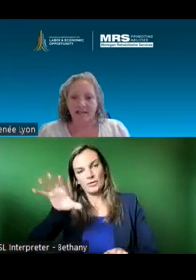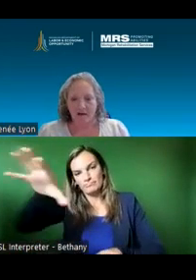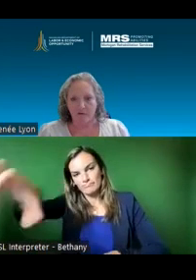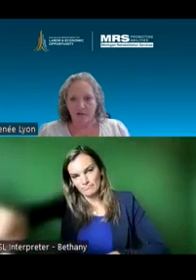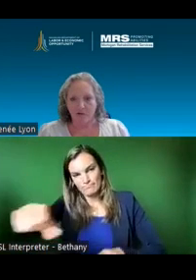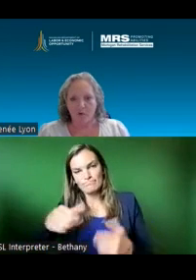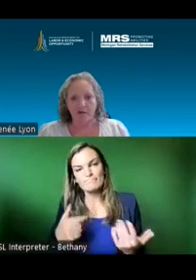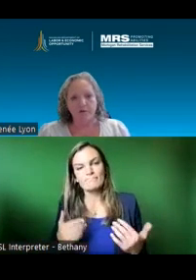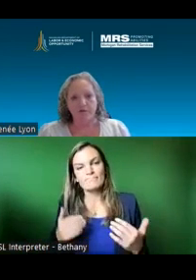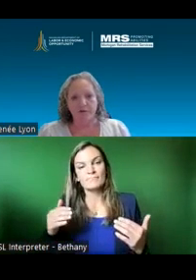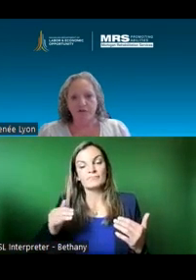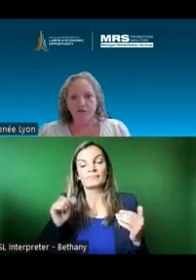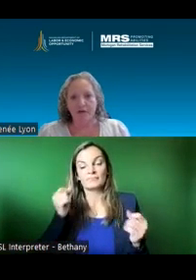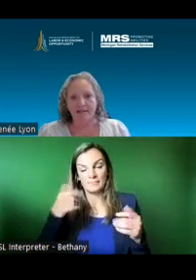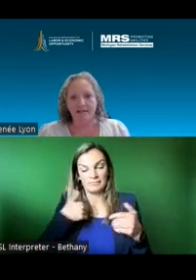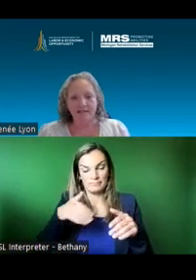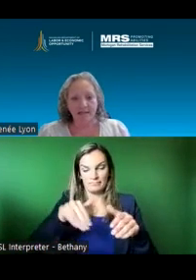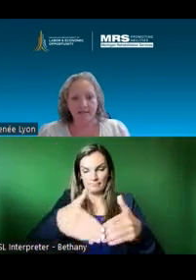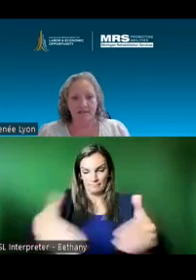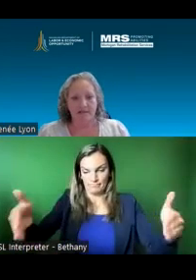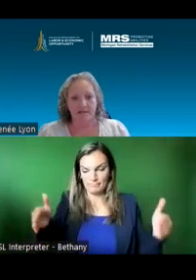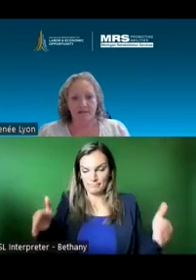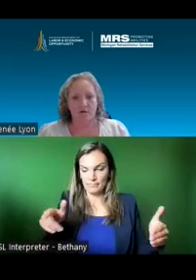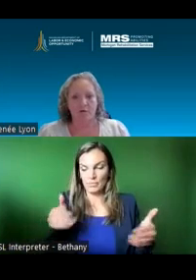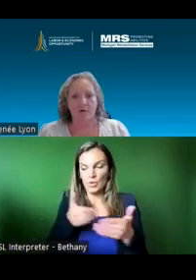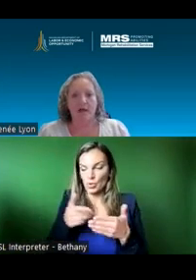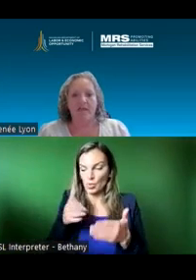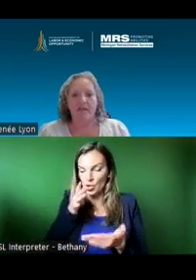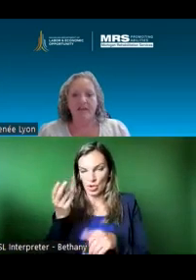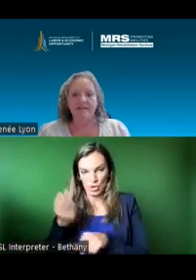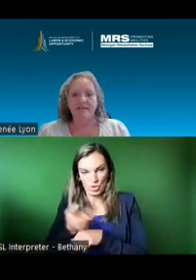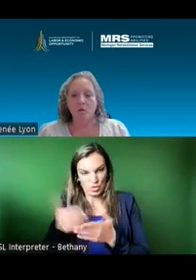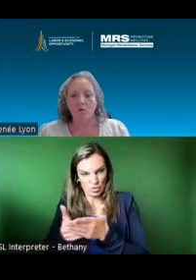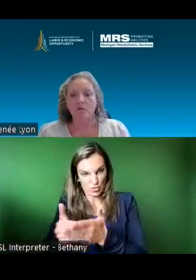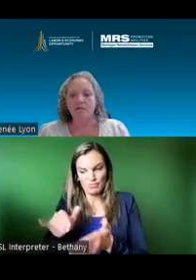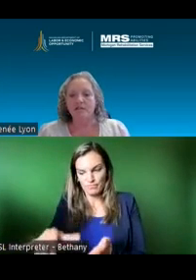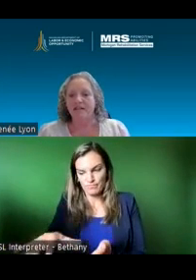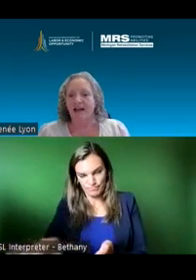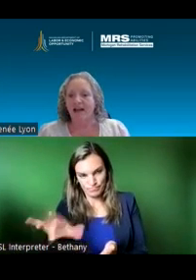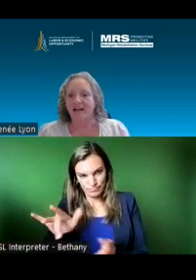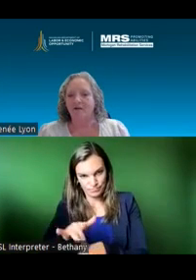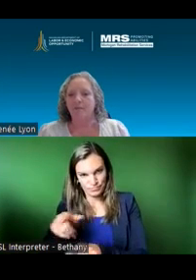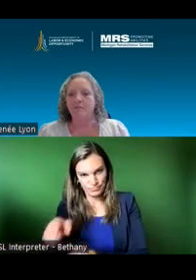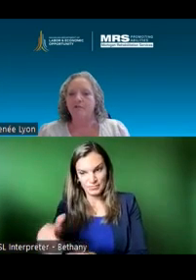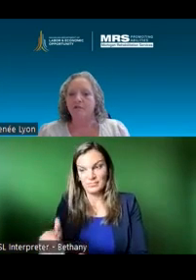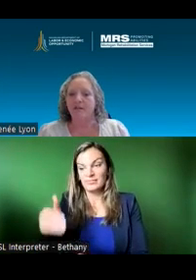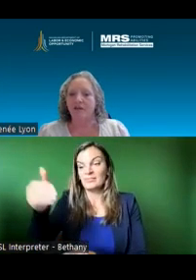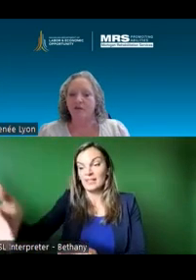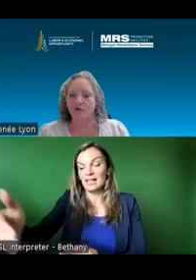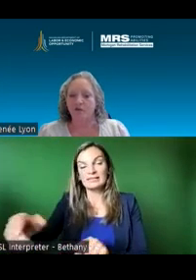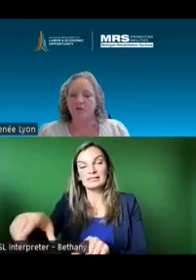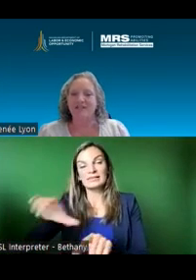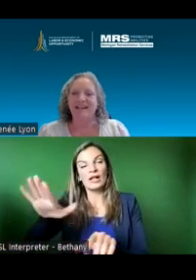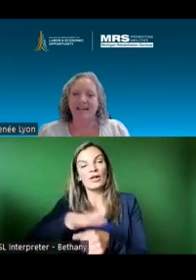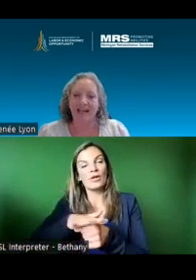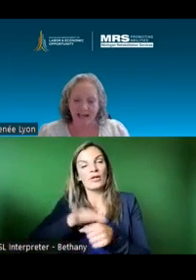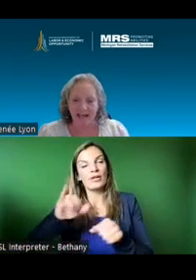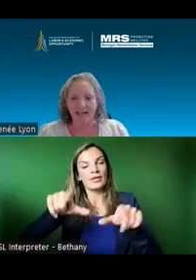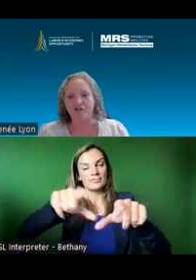Next out is what is referred to as the secondary zone. This holds the items that you